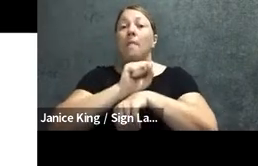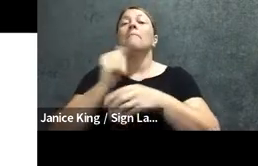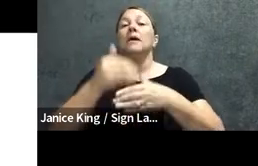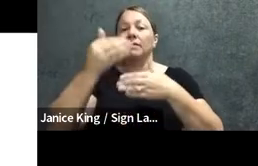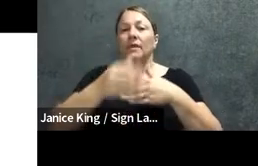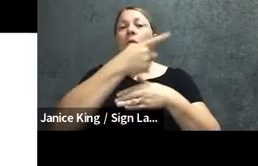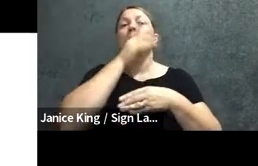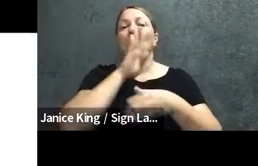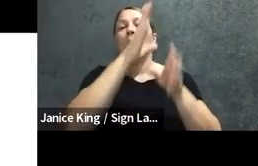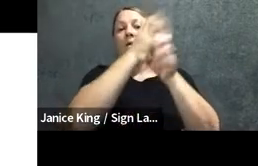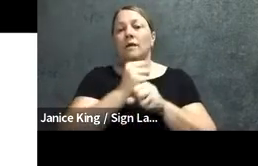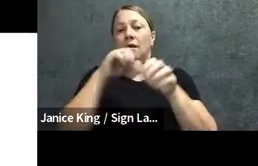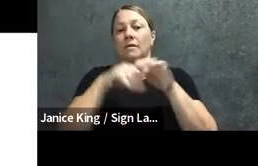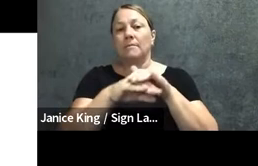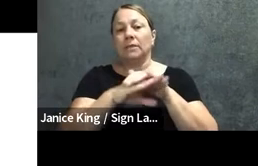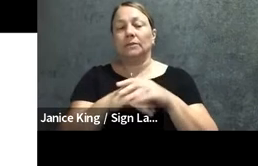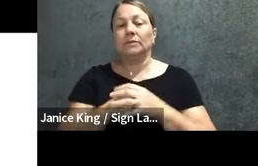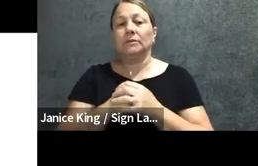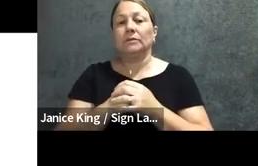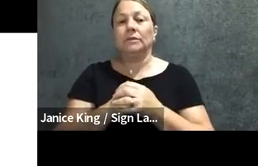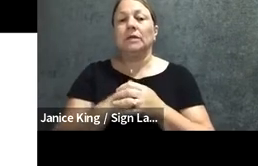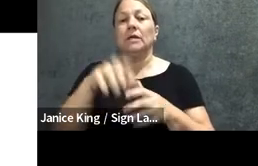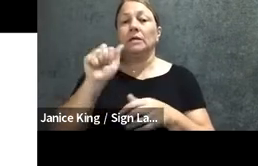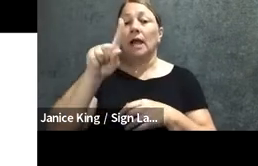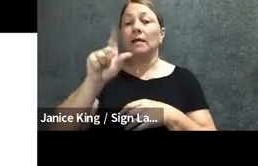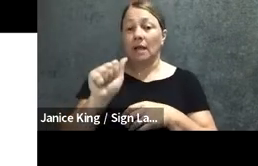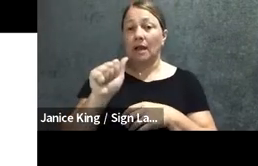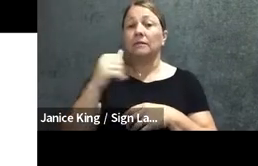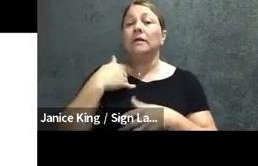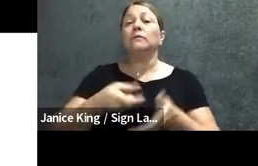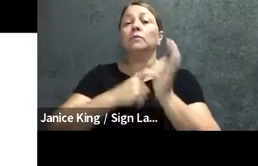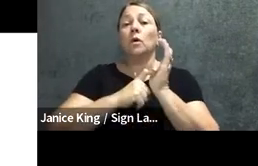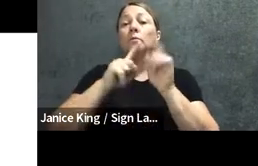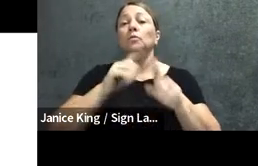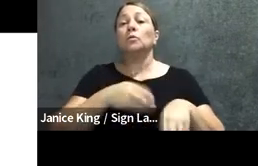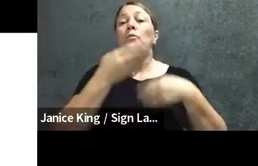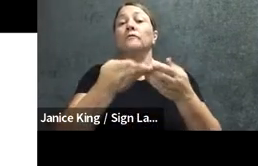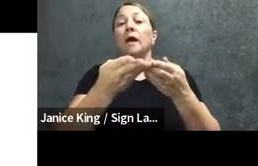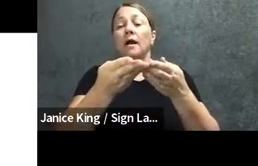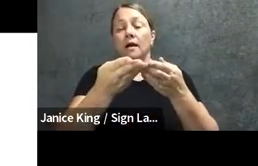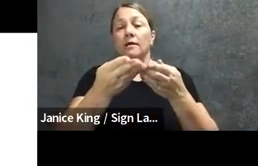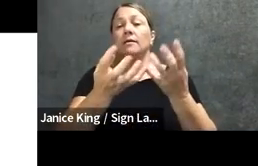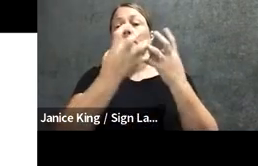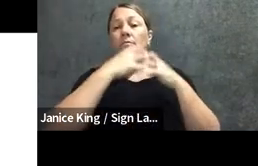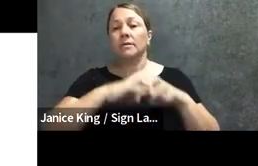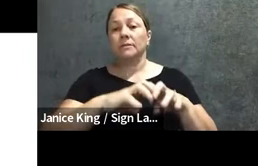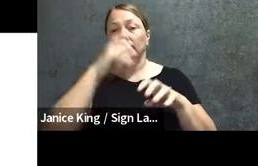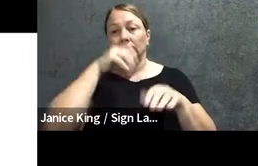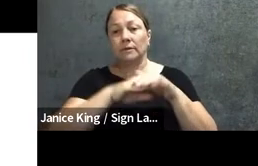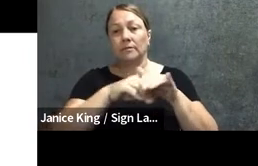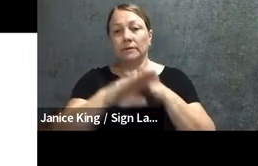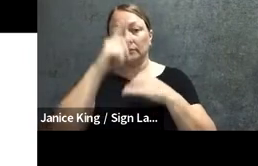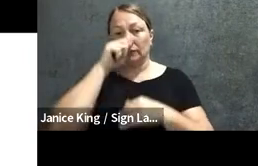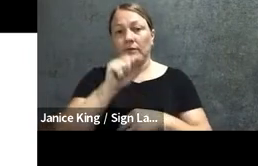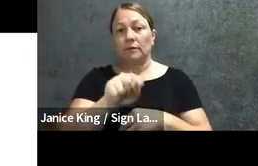At the heart of the ADA is the requirement to provide a reasonable accommodation, as these accommodations are designed to help level the playing field